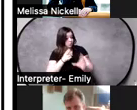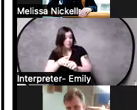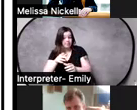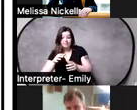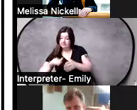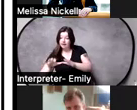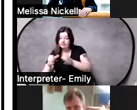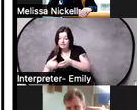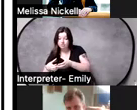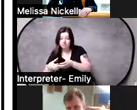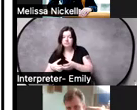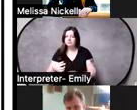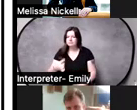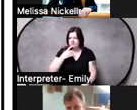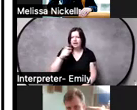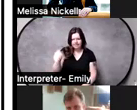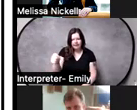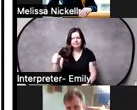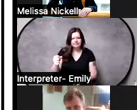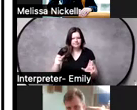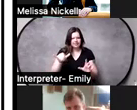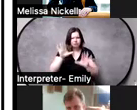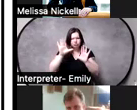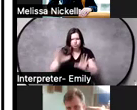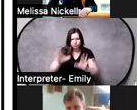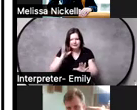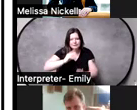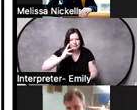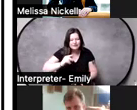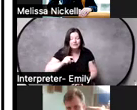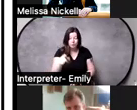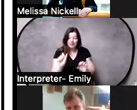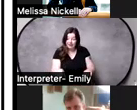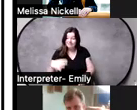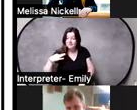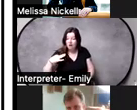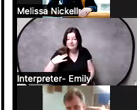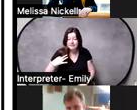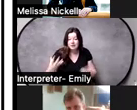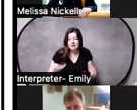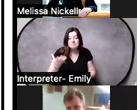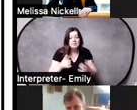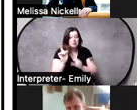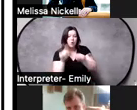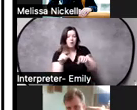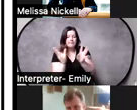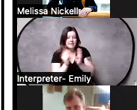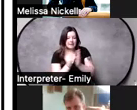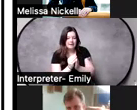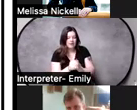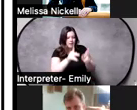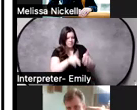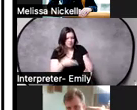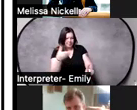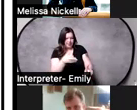it's incredibly valuable experience. You can volunteer. Maybe you're at a meeting and there might be a person from NIH at your meeting. You can